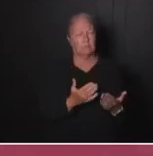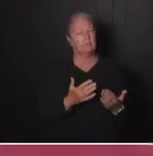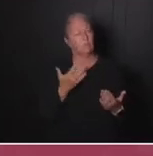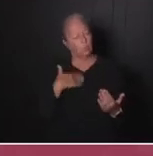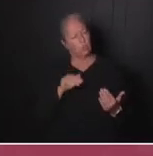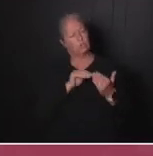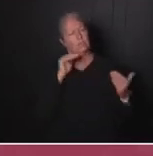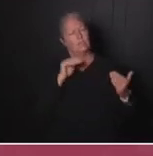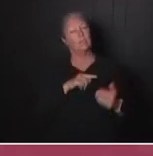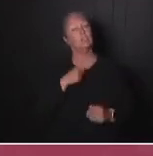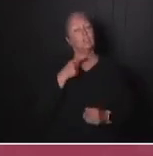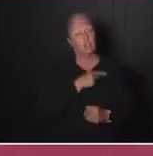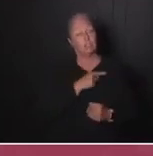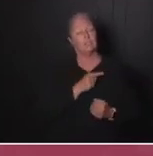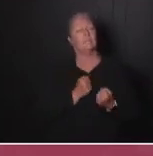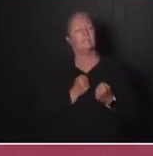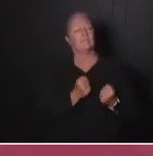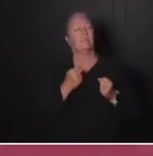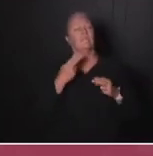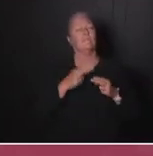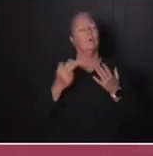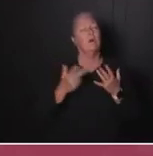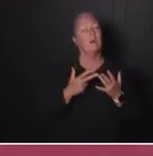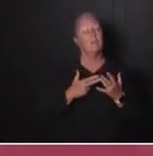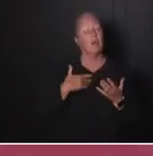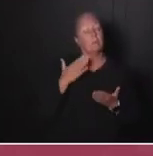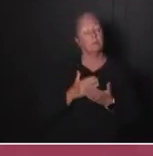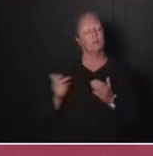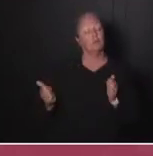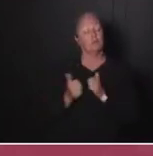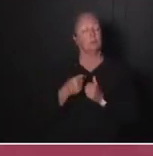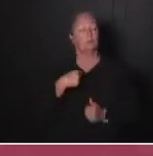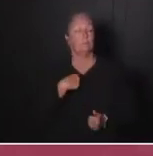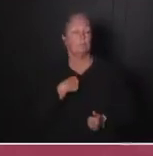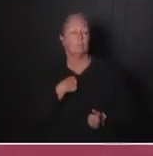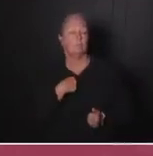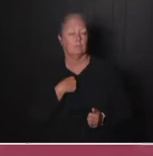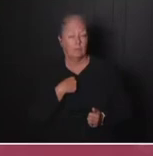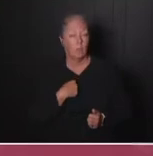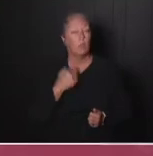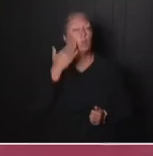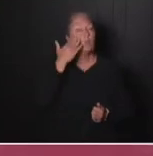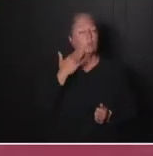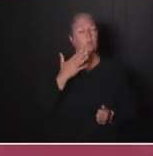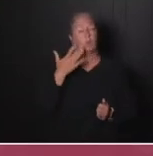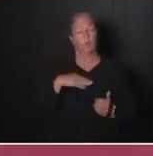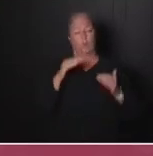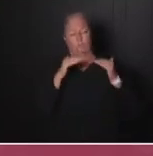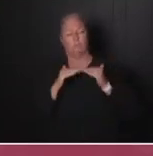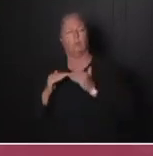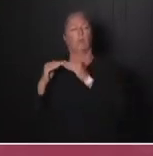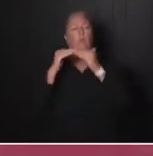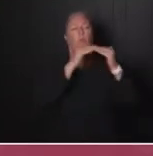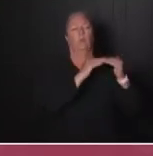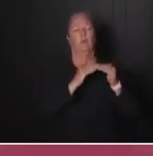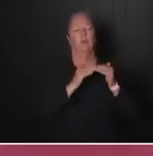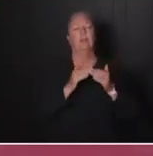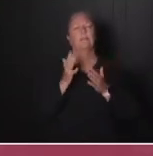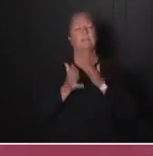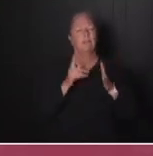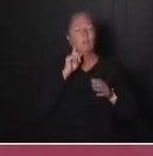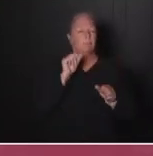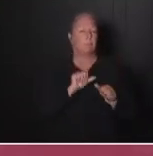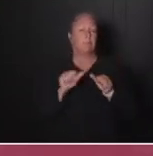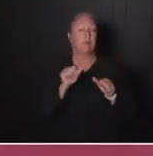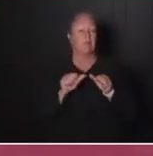fighter for others. And she'd agree with me that a world in which women have equality will produce a